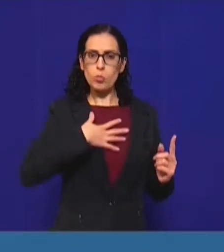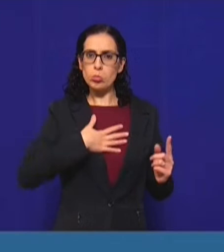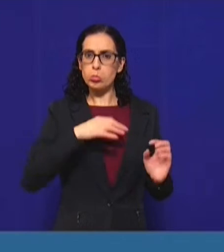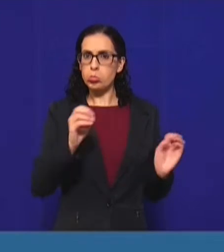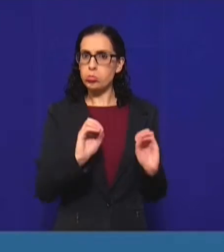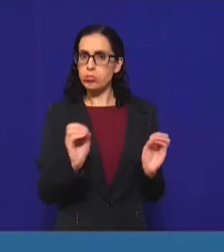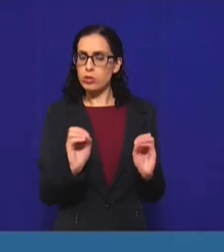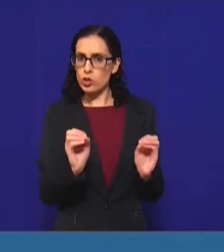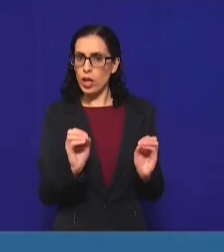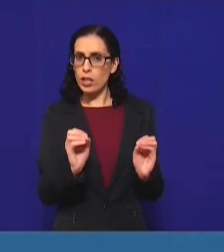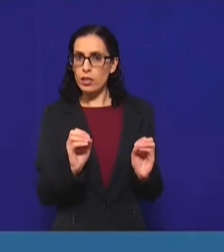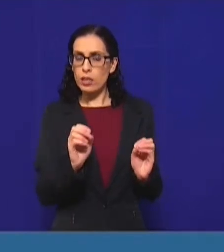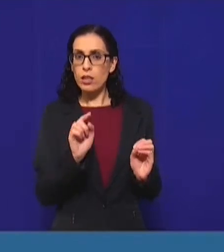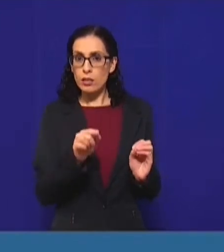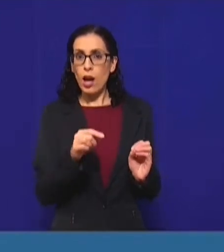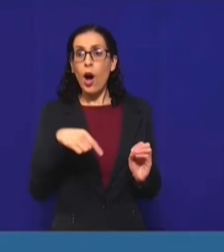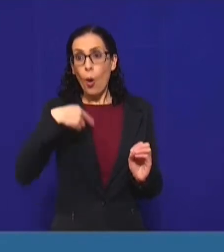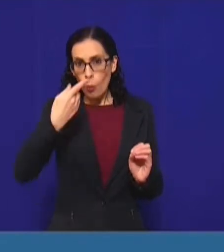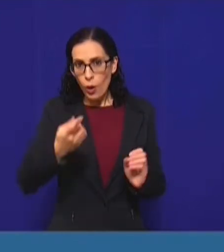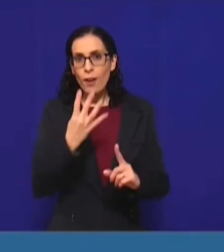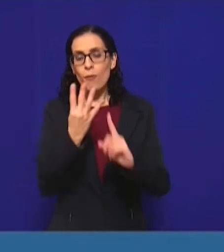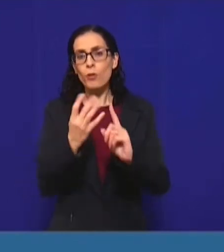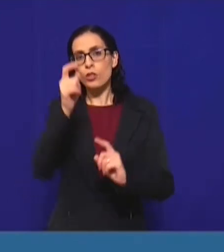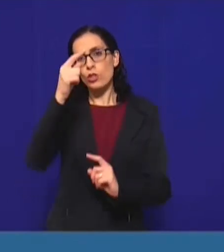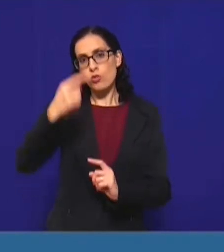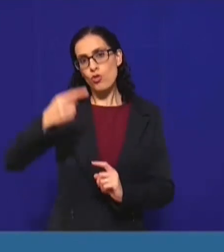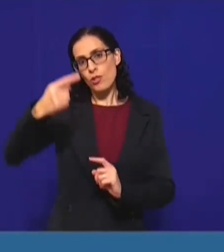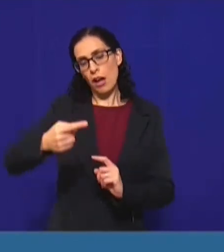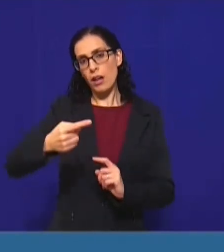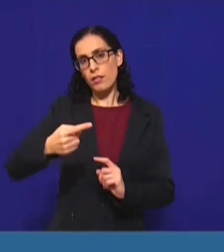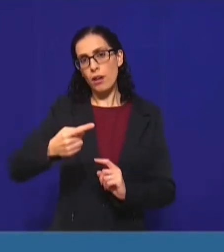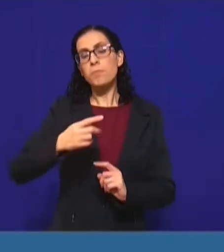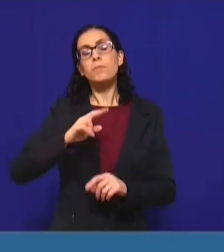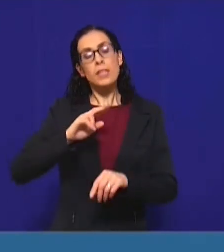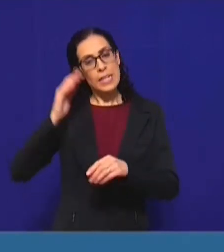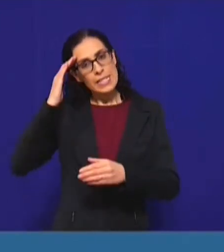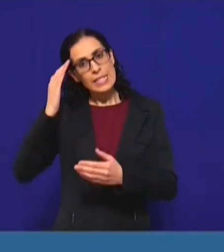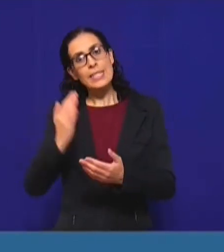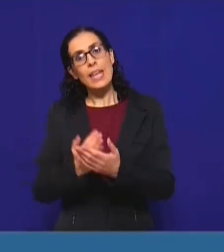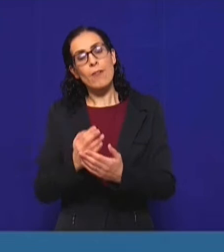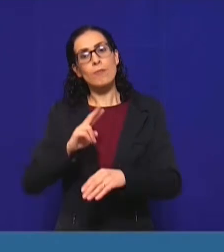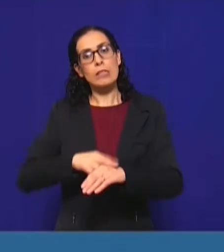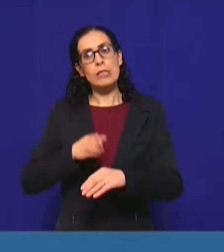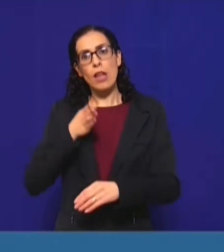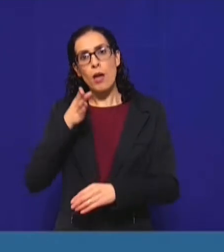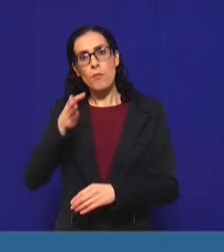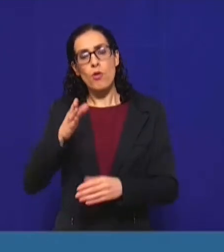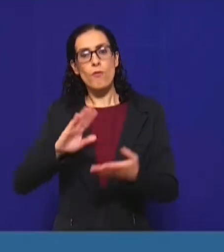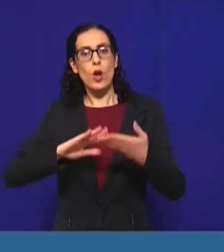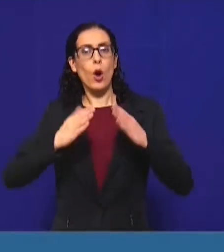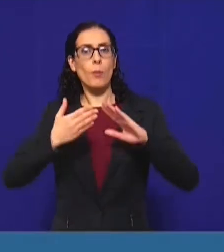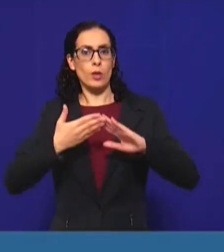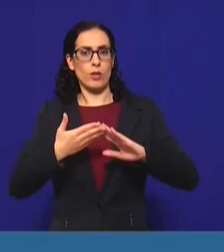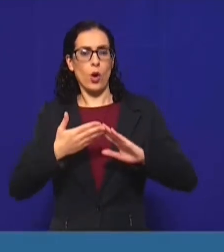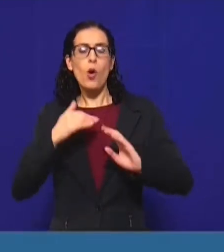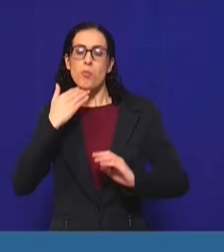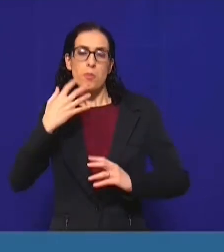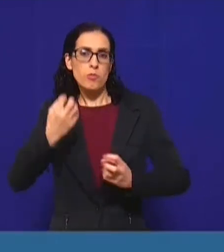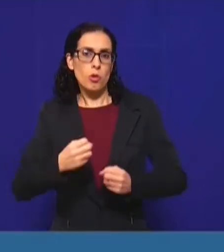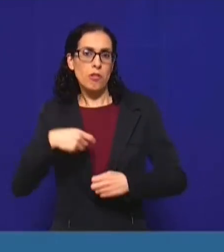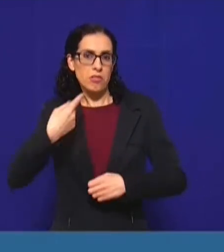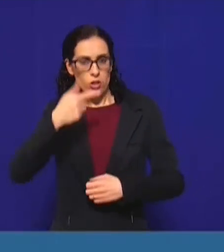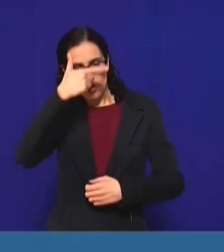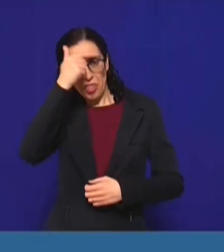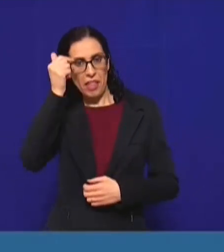allura hemmhekk inti wara 14 il-ġurnata huwa safe li inti tista' toħorġu barra fil-komunità u m'għandekx għalfejn terġa' tagħmlu